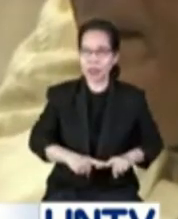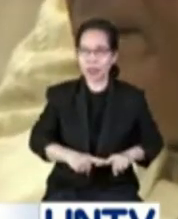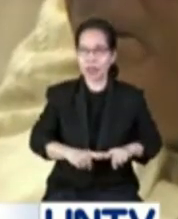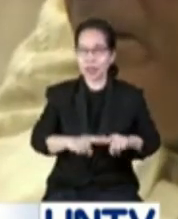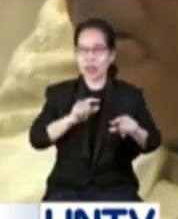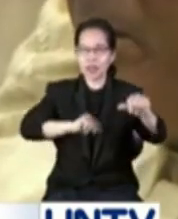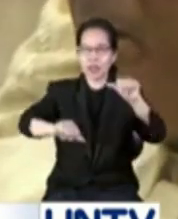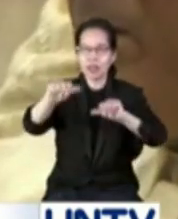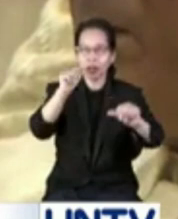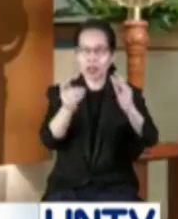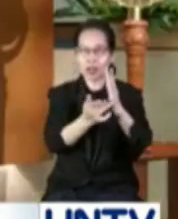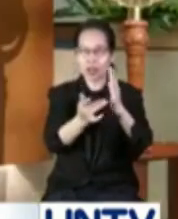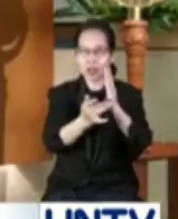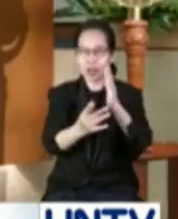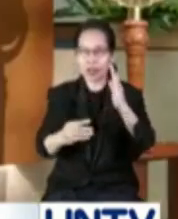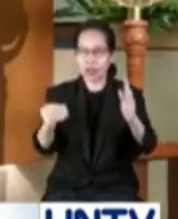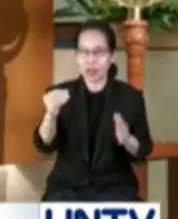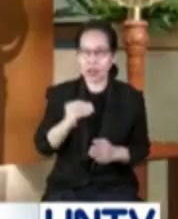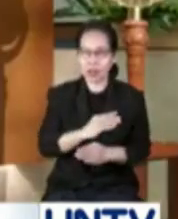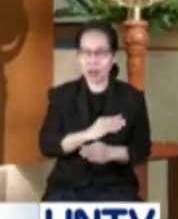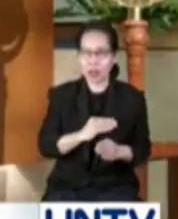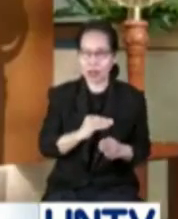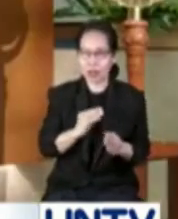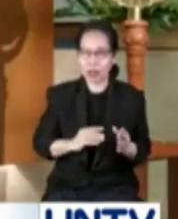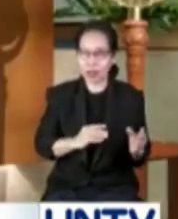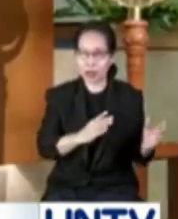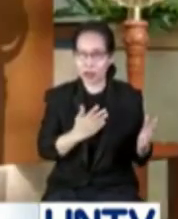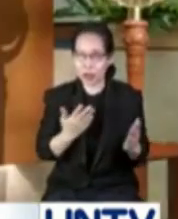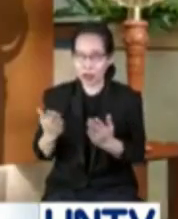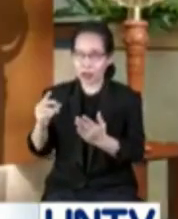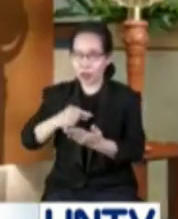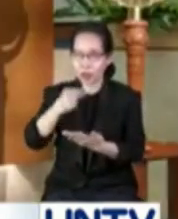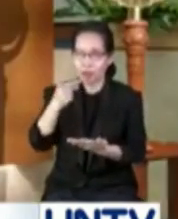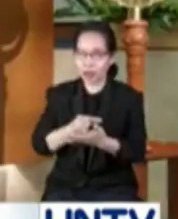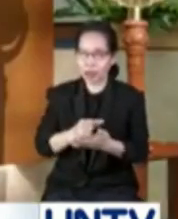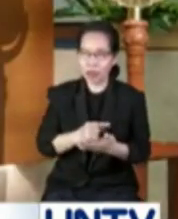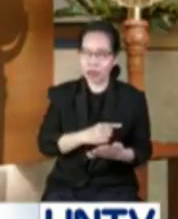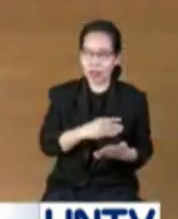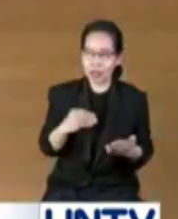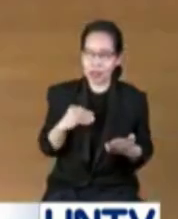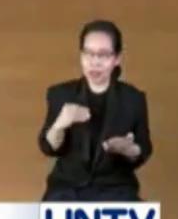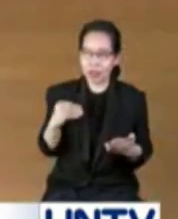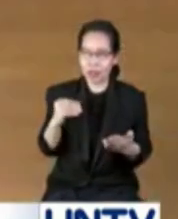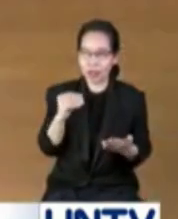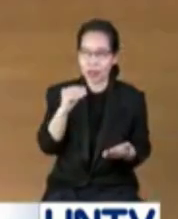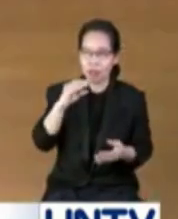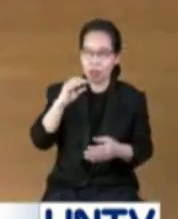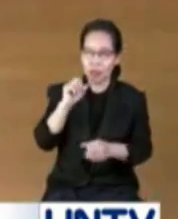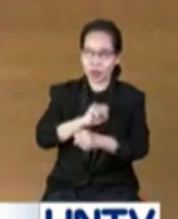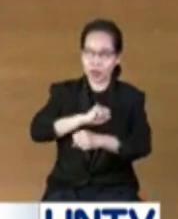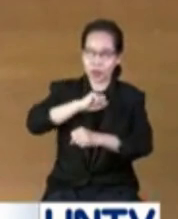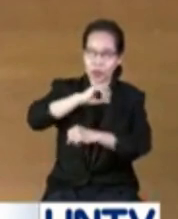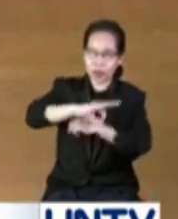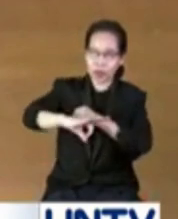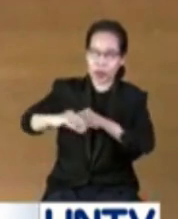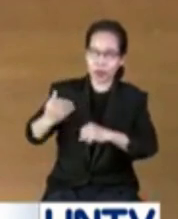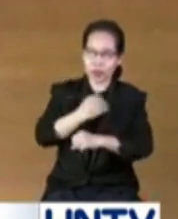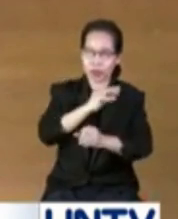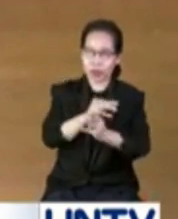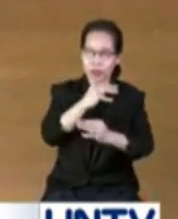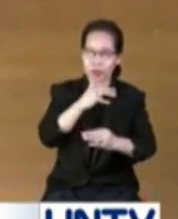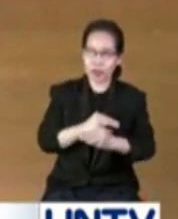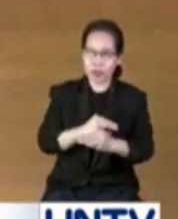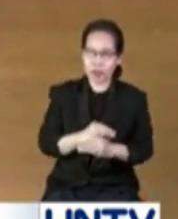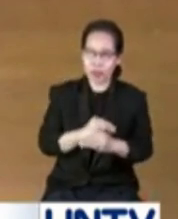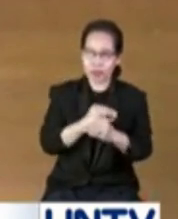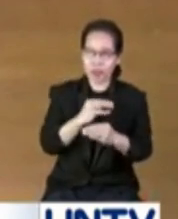technology, and innovation will drive the quality and competitiveness of our workforce, as well as our manufacturing, export,